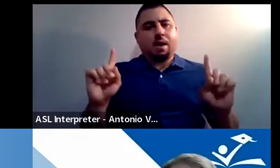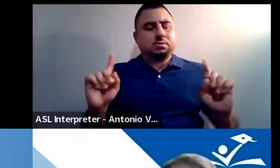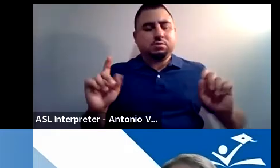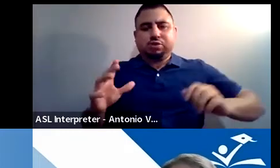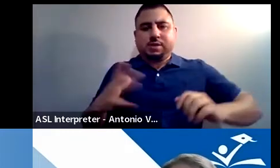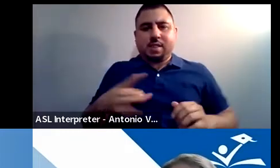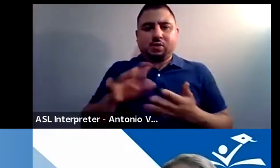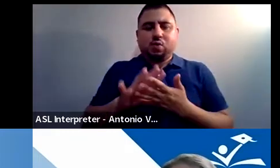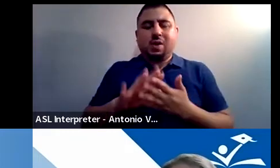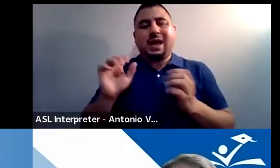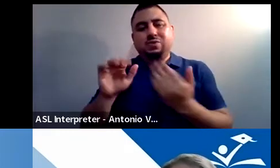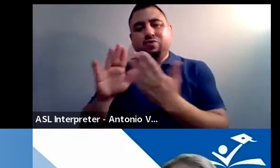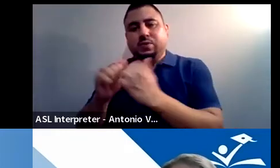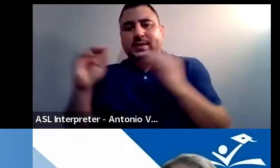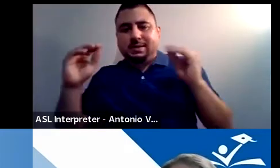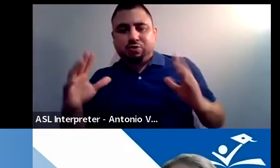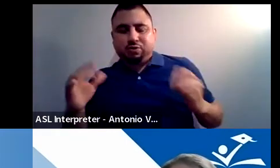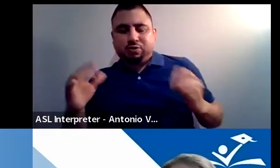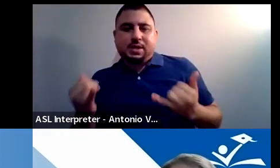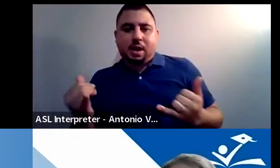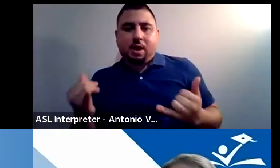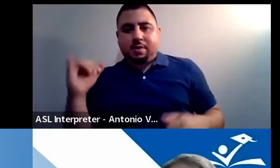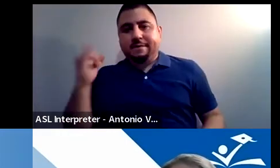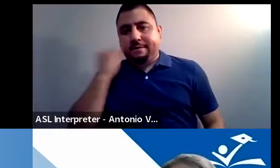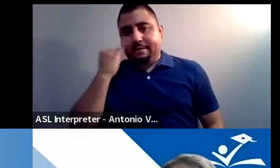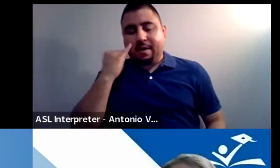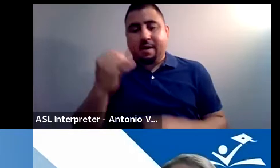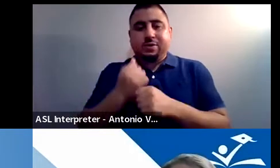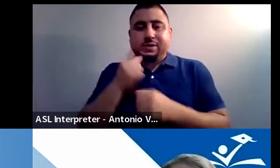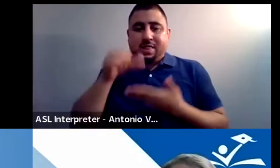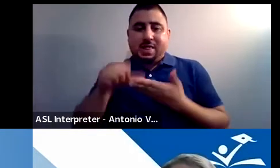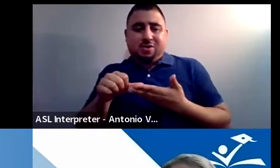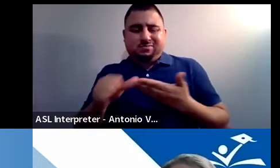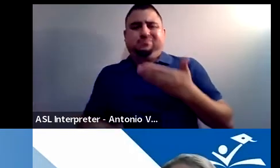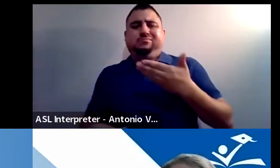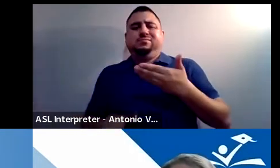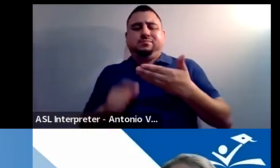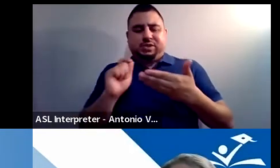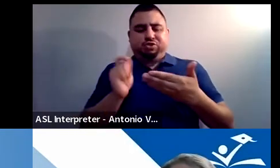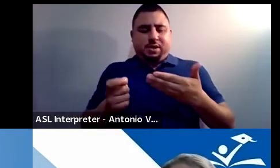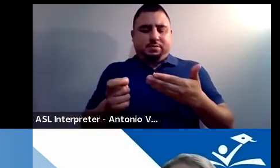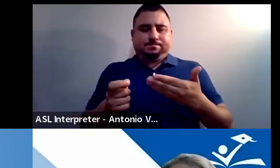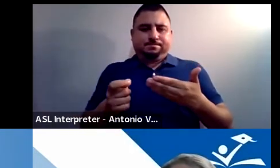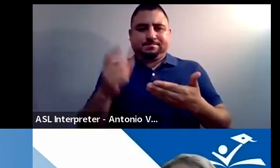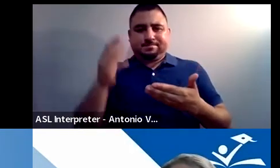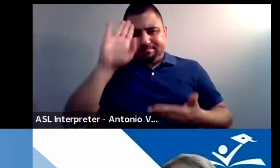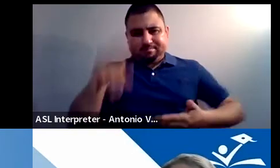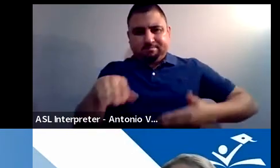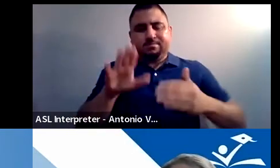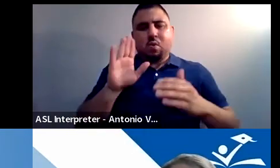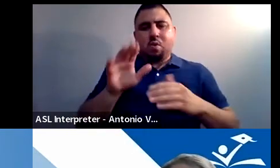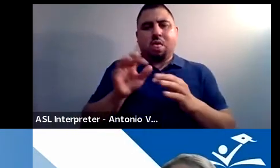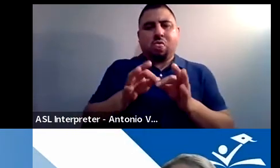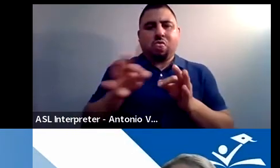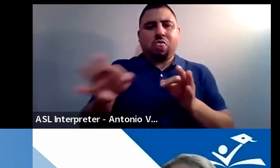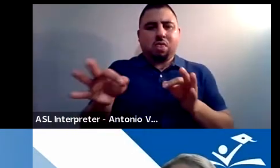issues with the teachers. Now that, that I received a letter in the mail about a change, you know, that's going to push back on